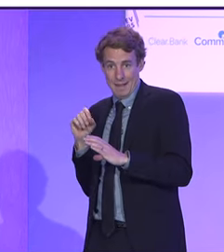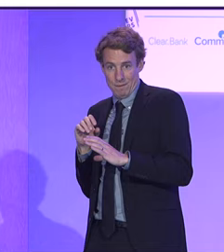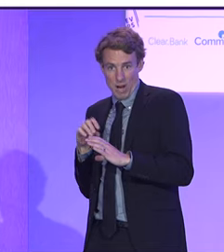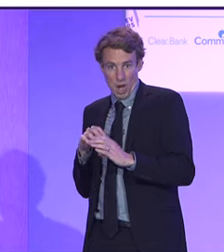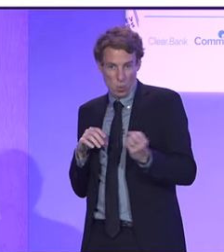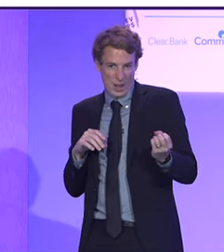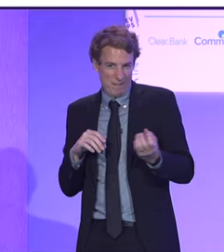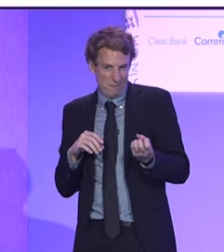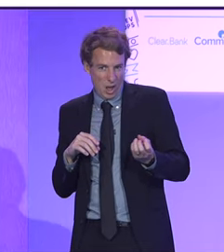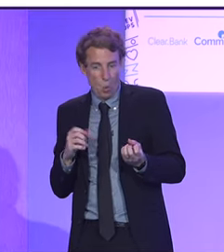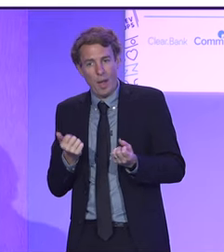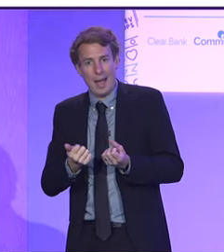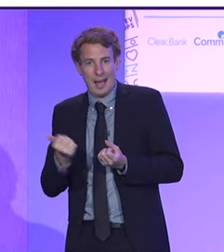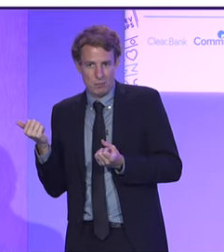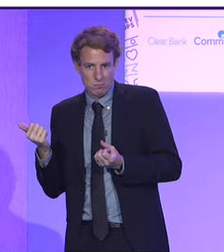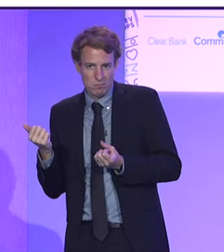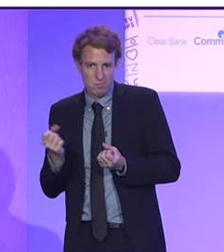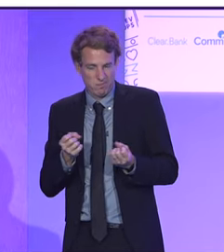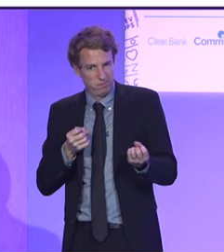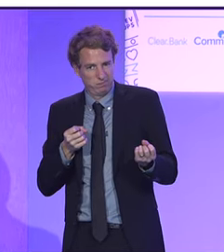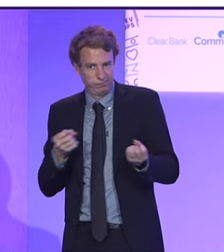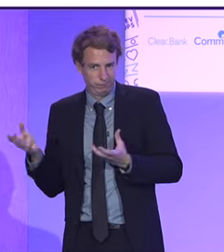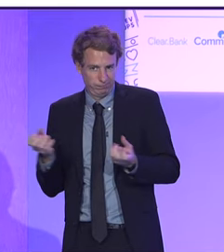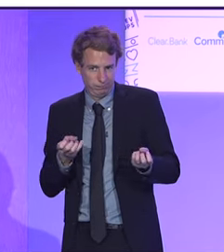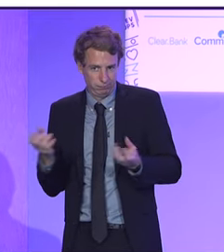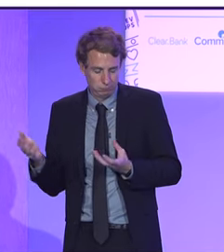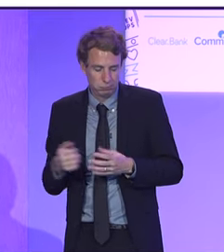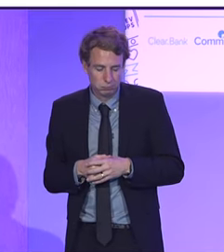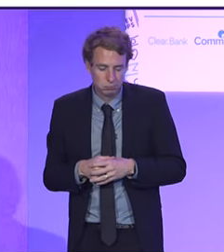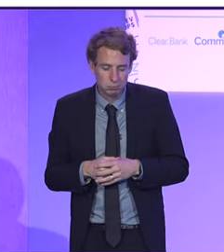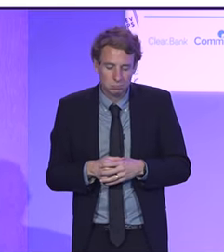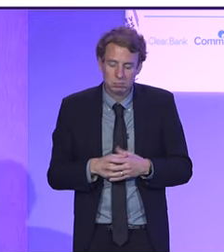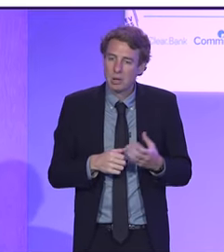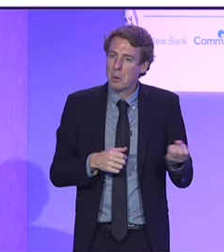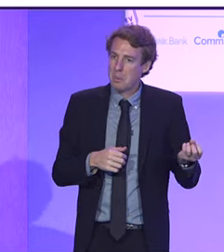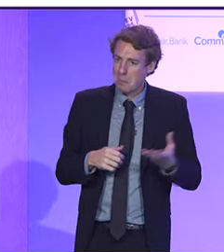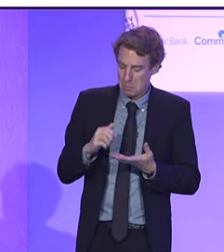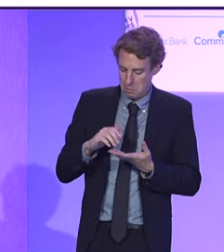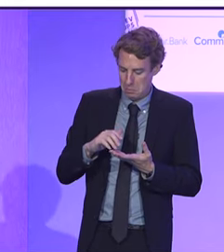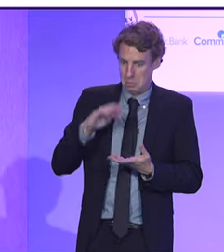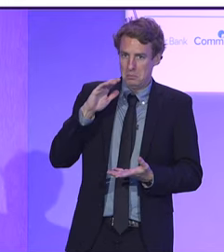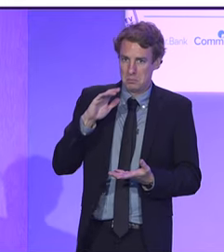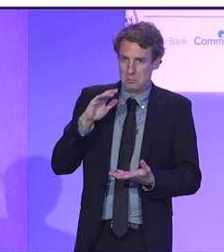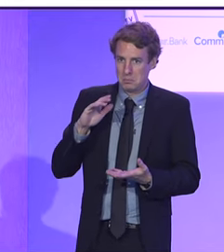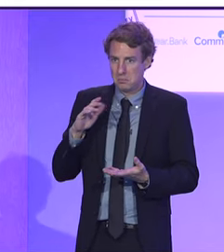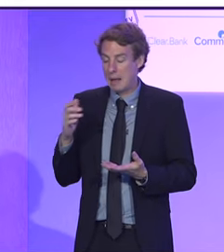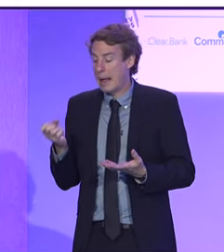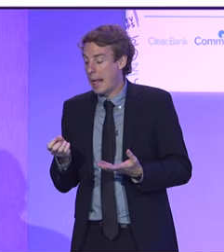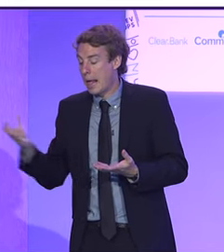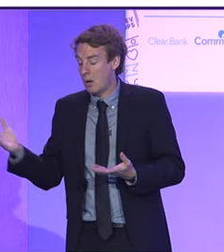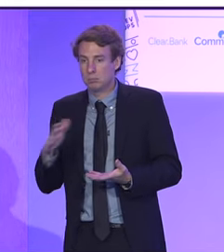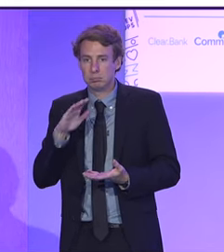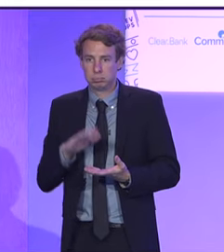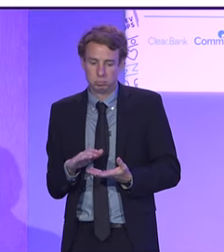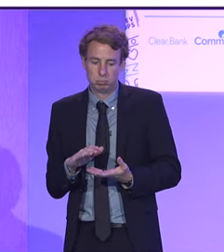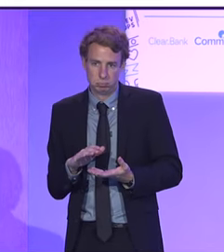inherently interconnected with stocks. So an inflow makes a stock grow, an outflow makes a stock shrink. If the inflow and outflow